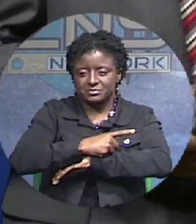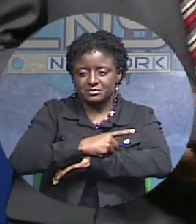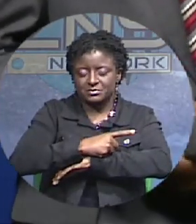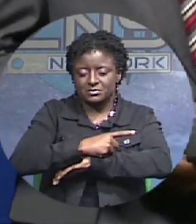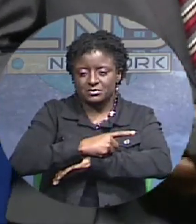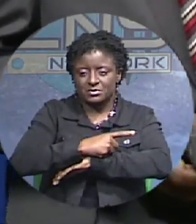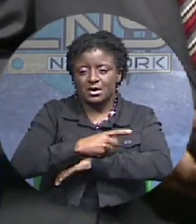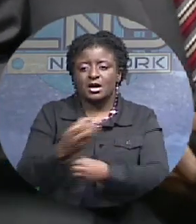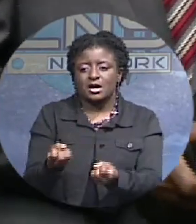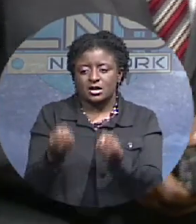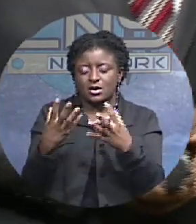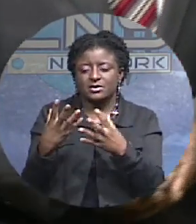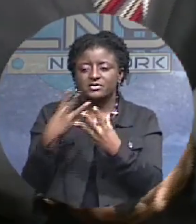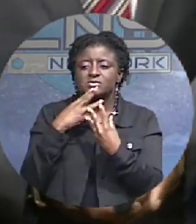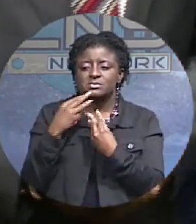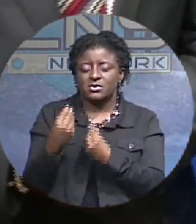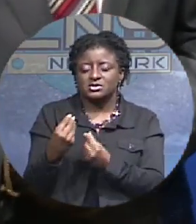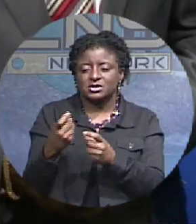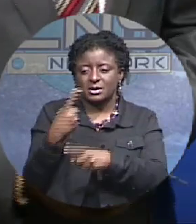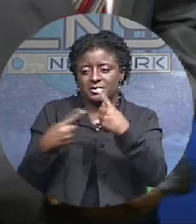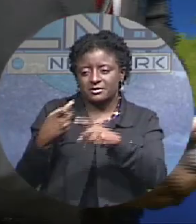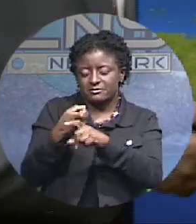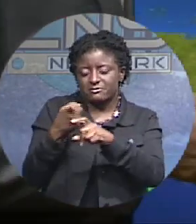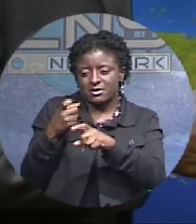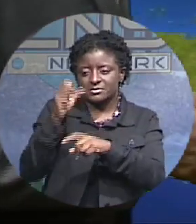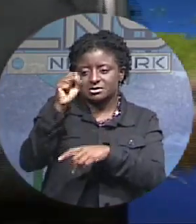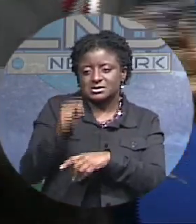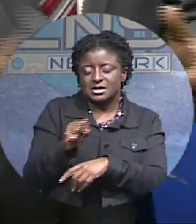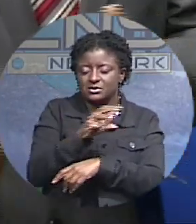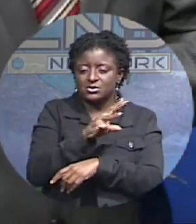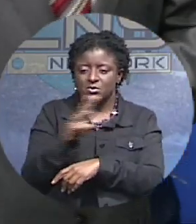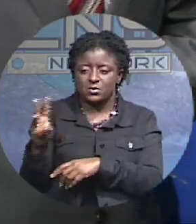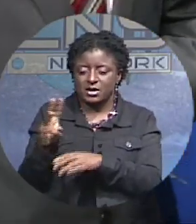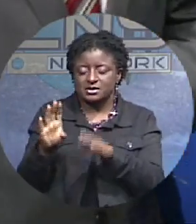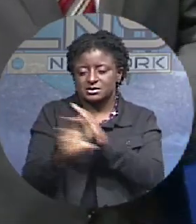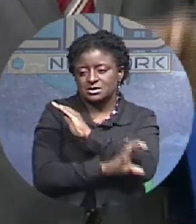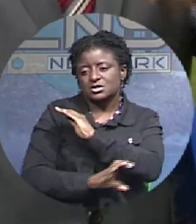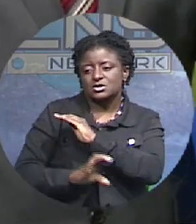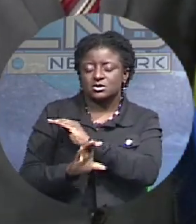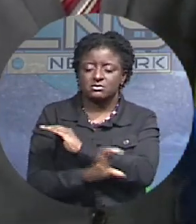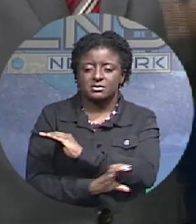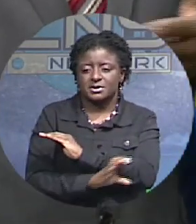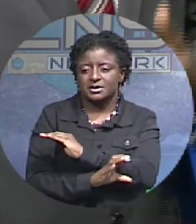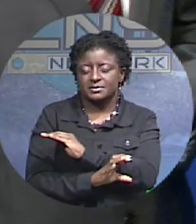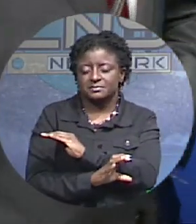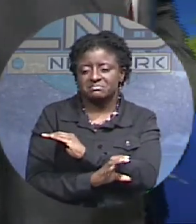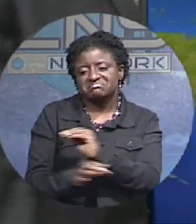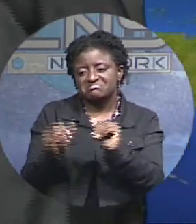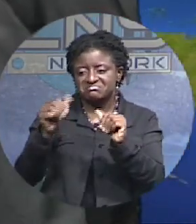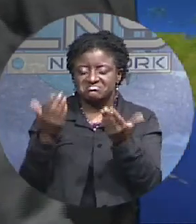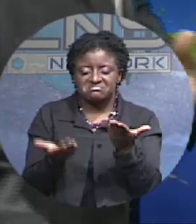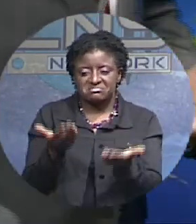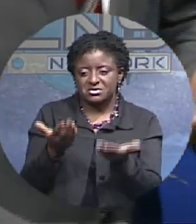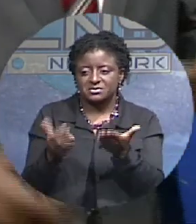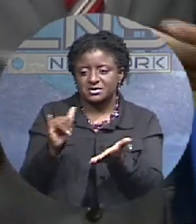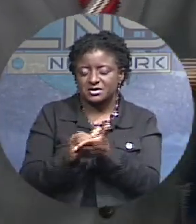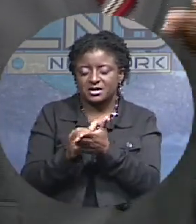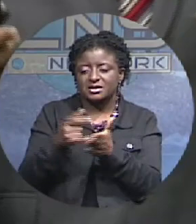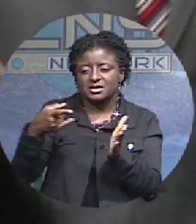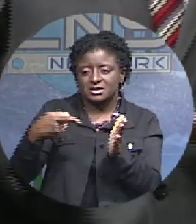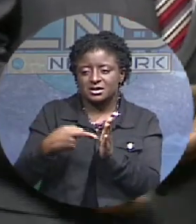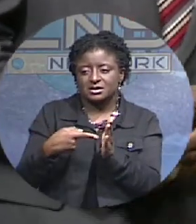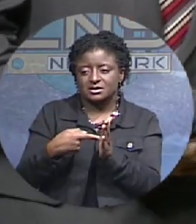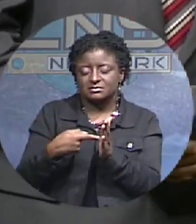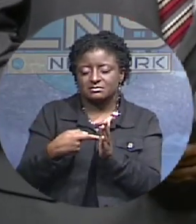is emanating from out of the southwest Caribbean with a low pressure system right across the Yucatan Peninsula, and it is possible that this system could form into a